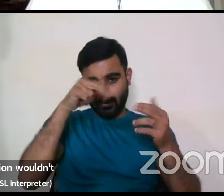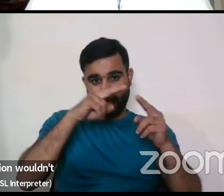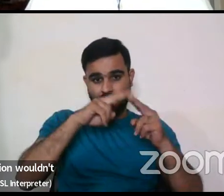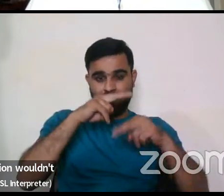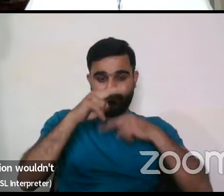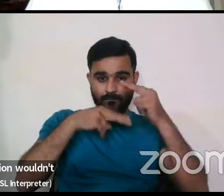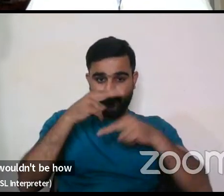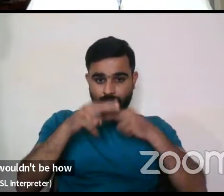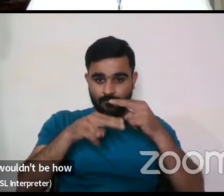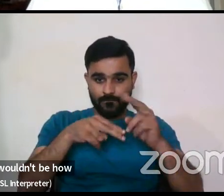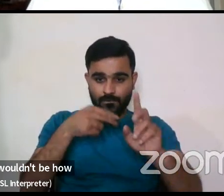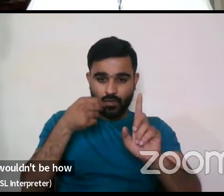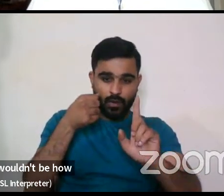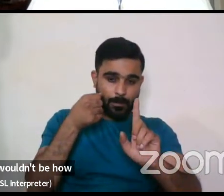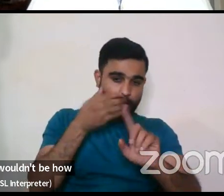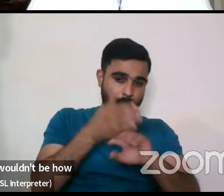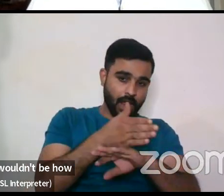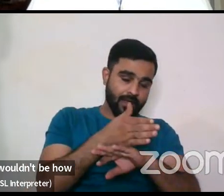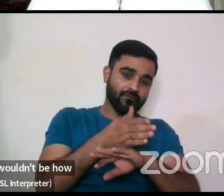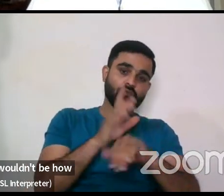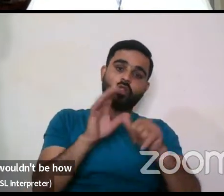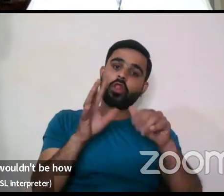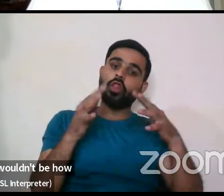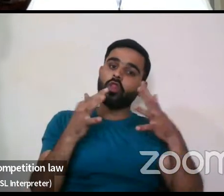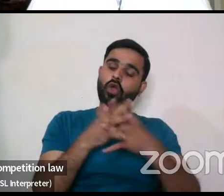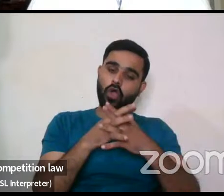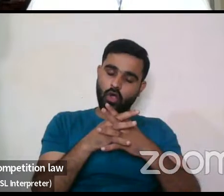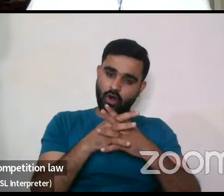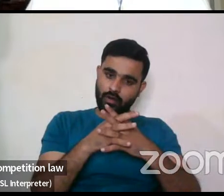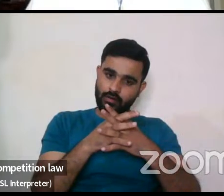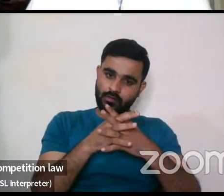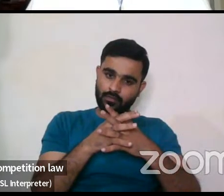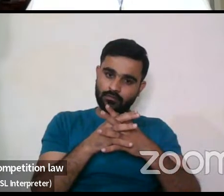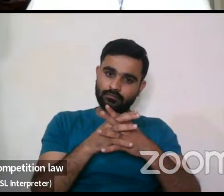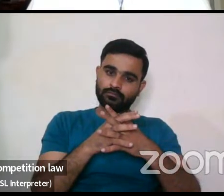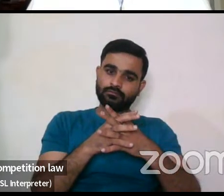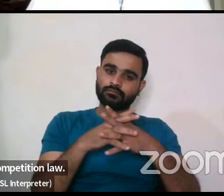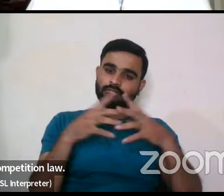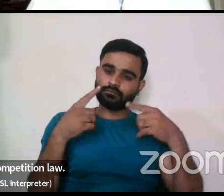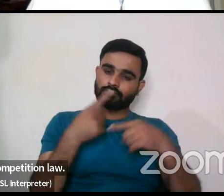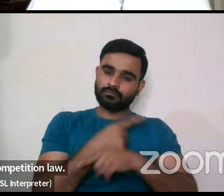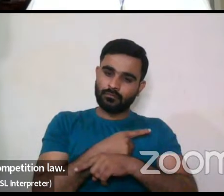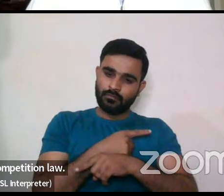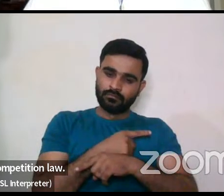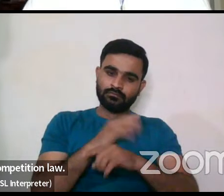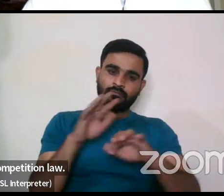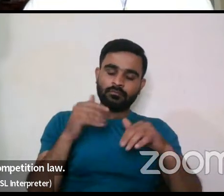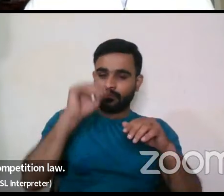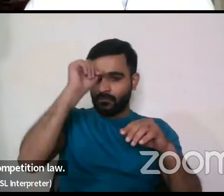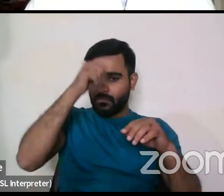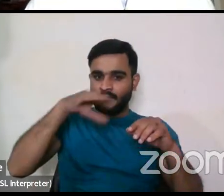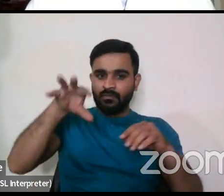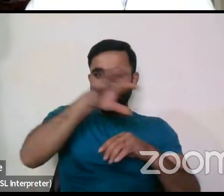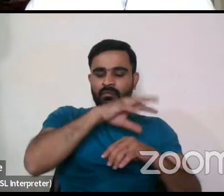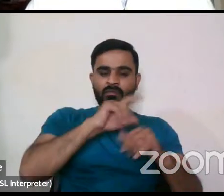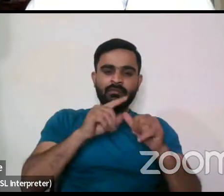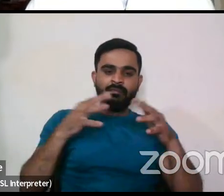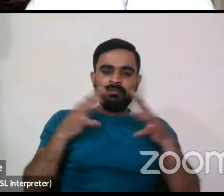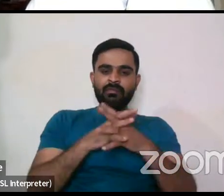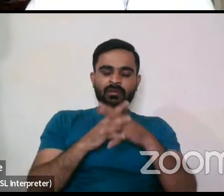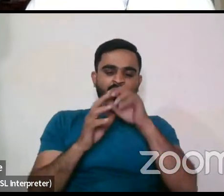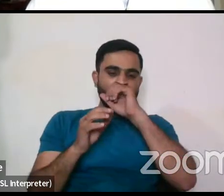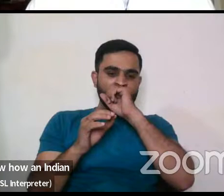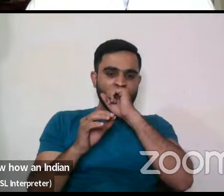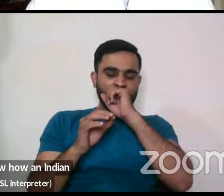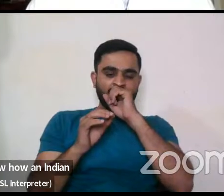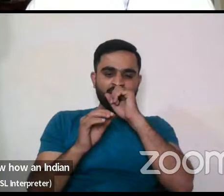has impacted competition law, but I think the opposite. How will Indian competition law